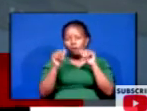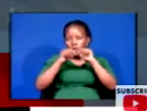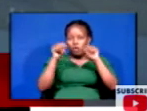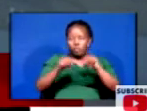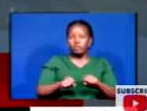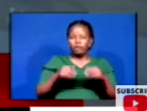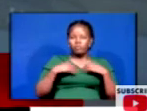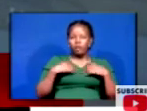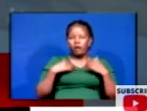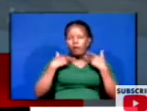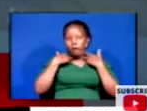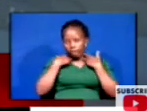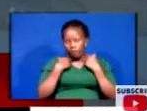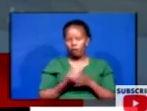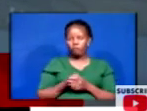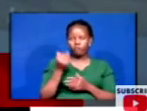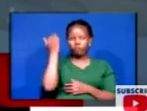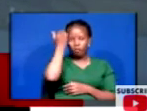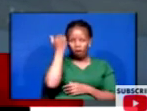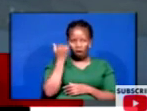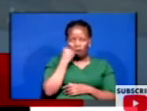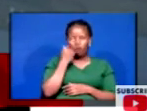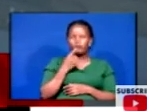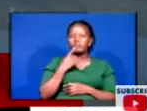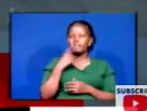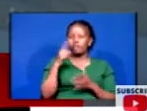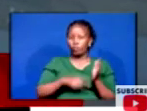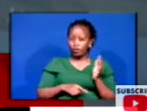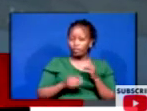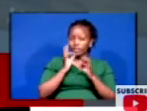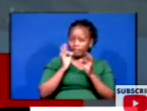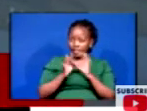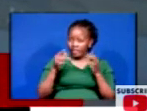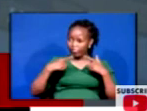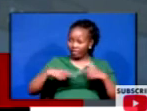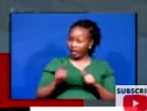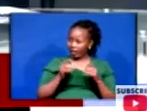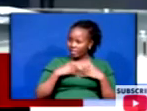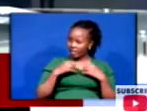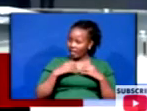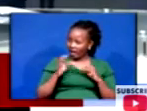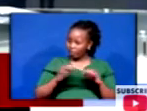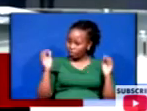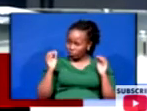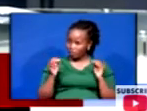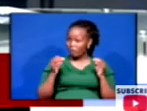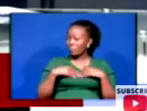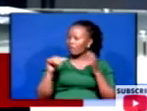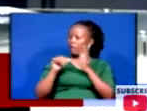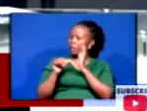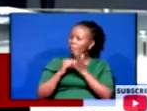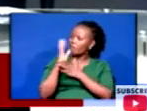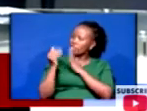if we don't allow these documents for failure of the court, then I think it will be prejudicial to all parties. So it allowed all the documents.